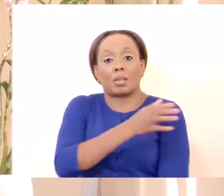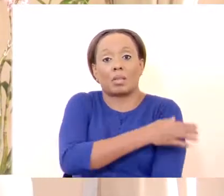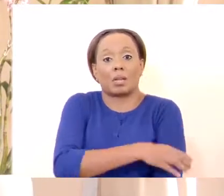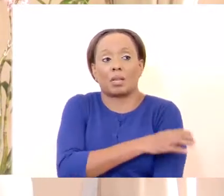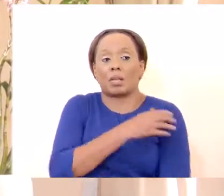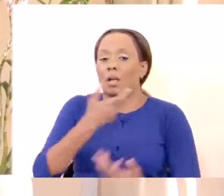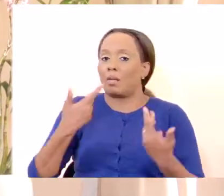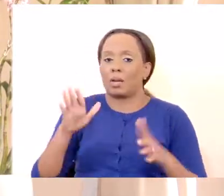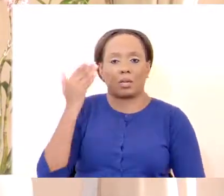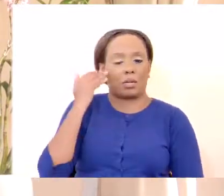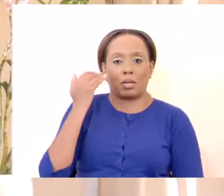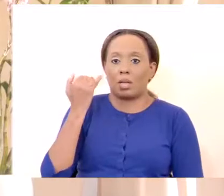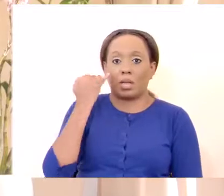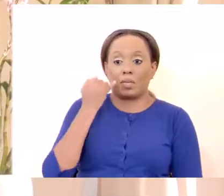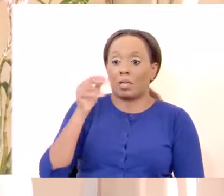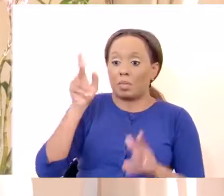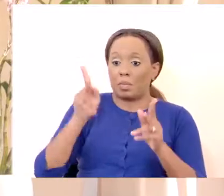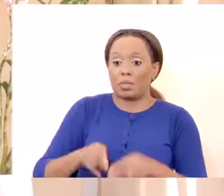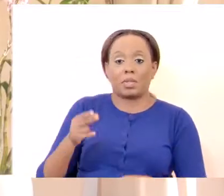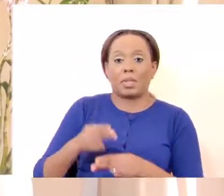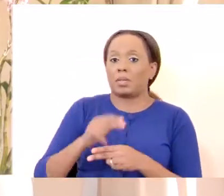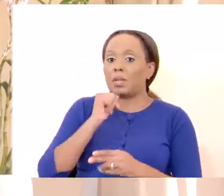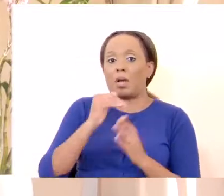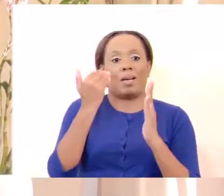and are not on the list.